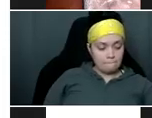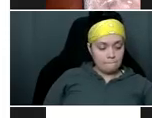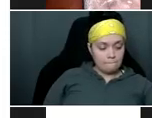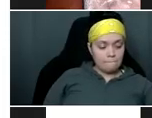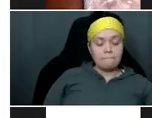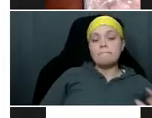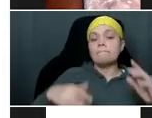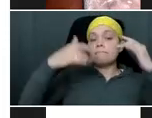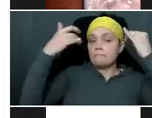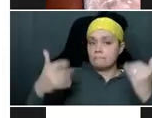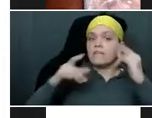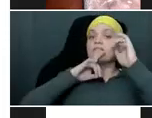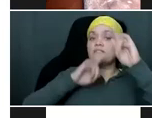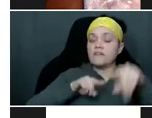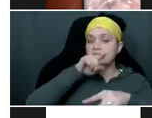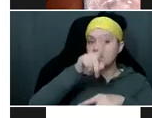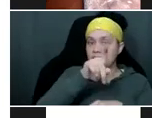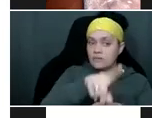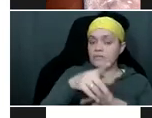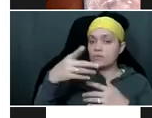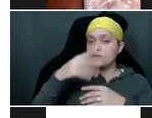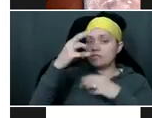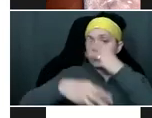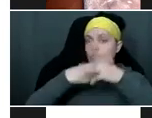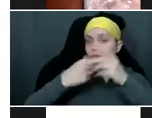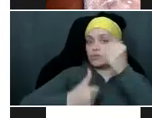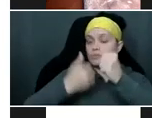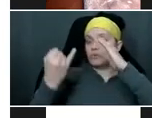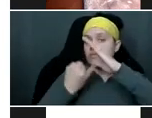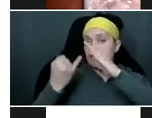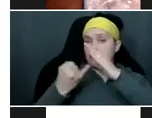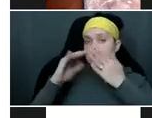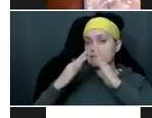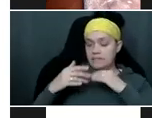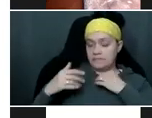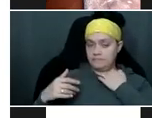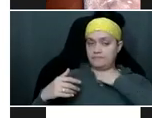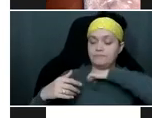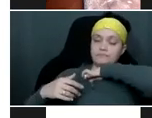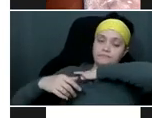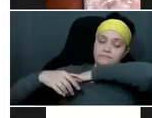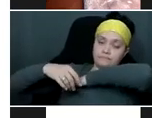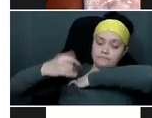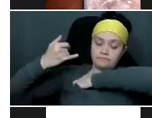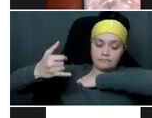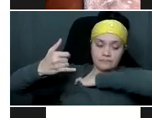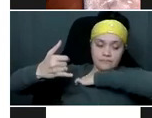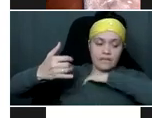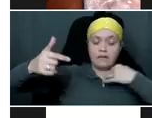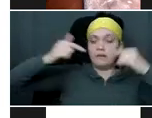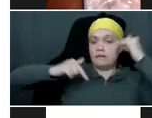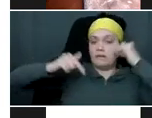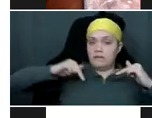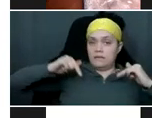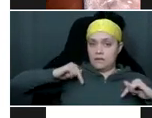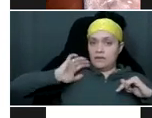So we have now answered that question. What is the world's most isolated city? Now let's go back to where